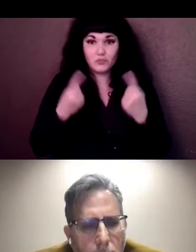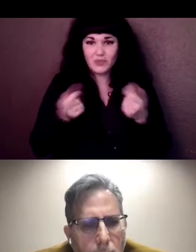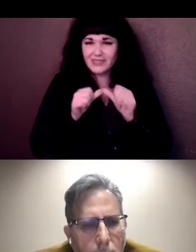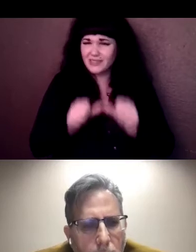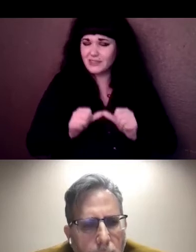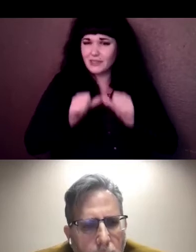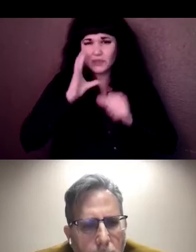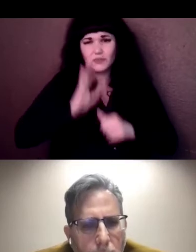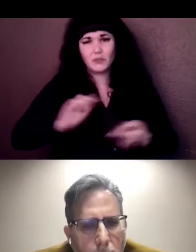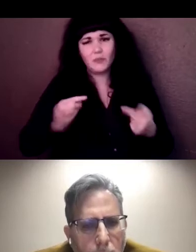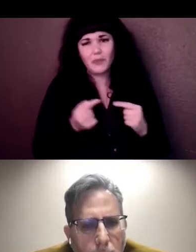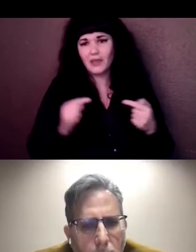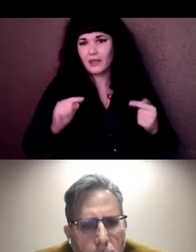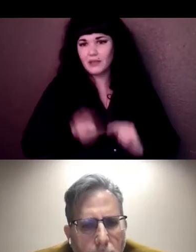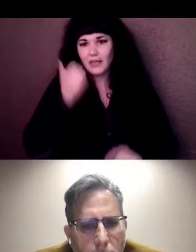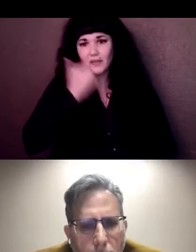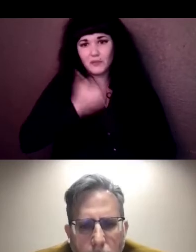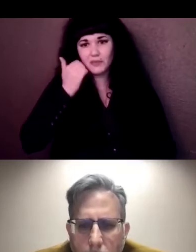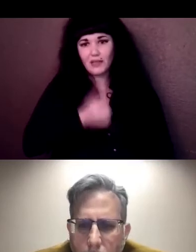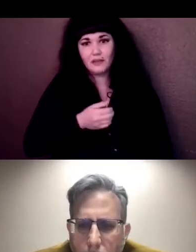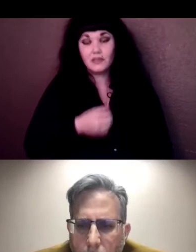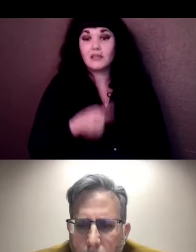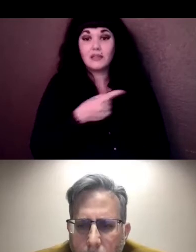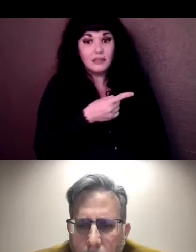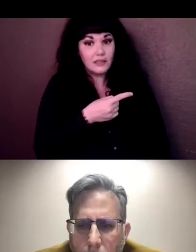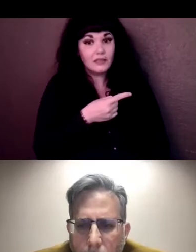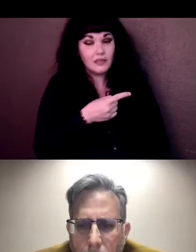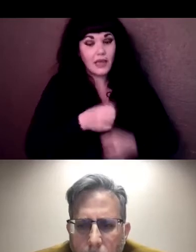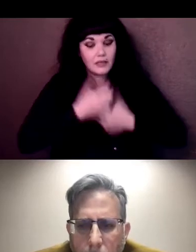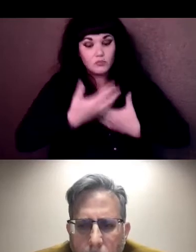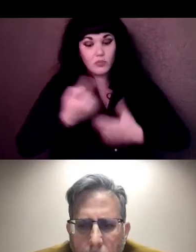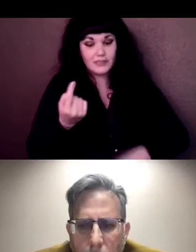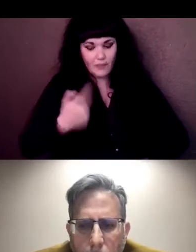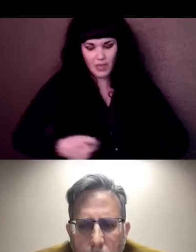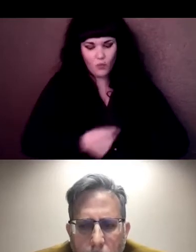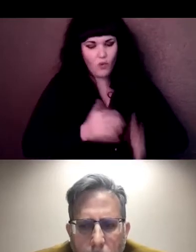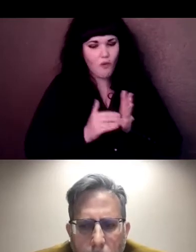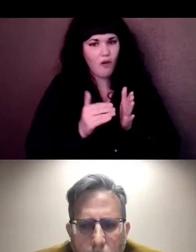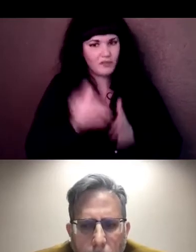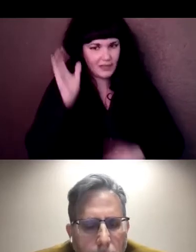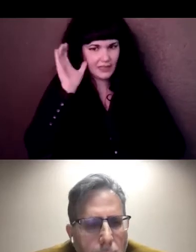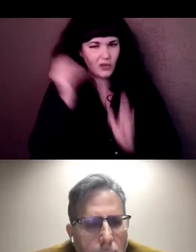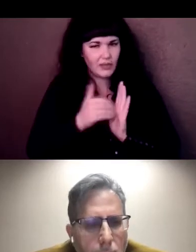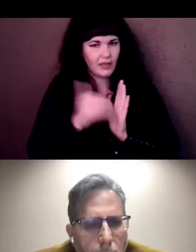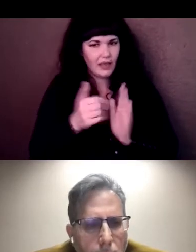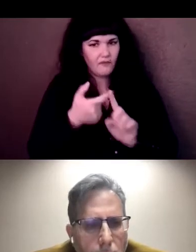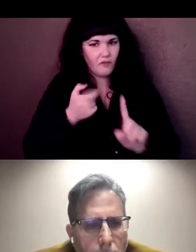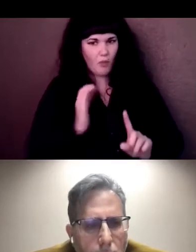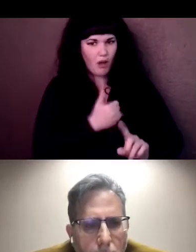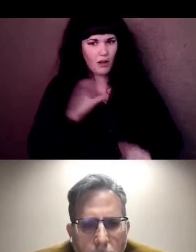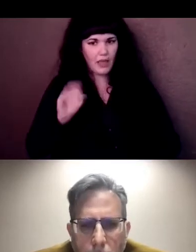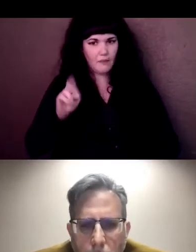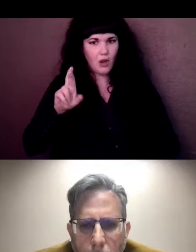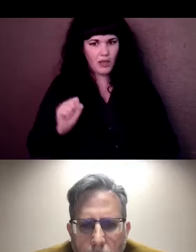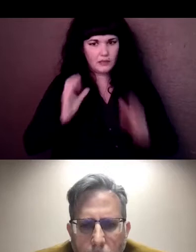daily pain. And he vocalized something that I think we often hear from our MRS customers, and that's what